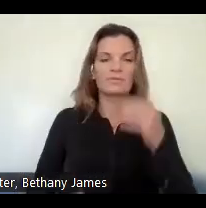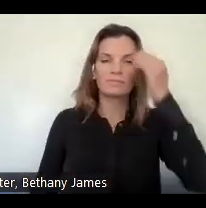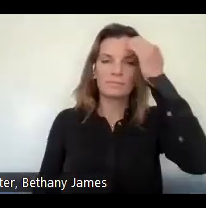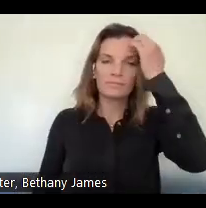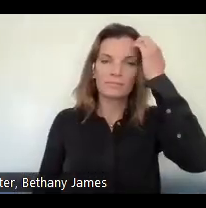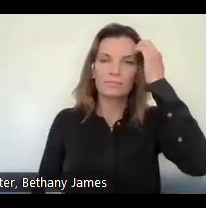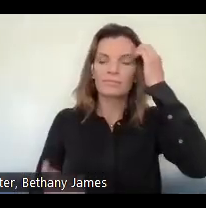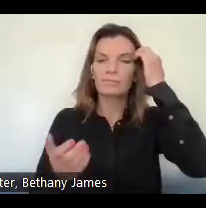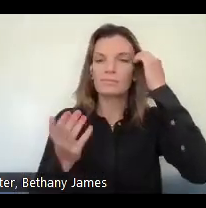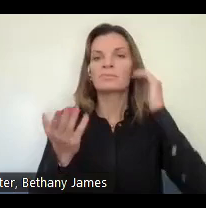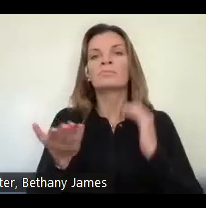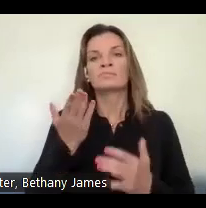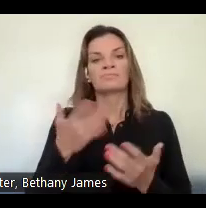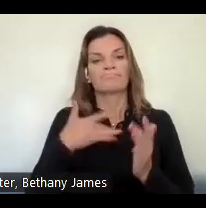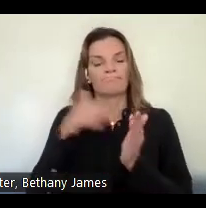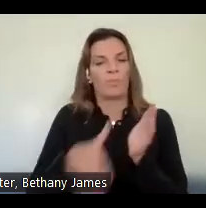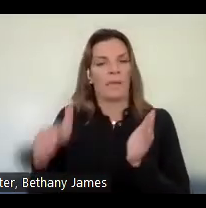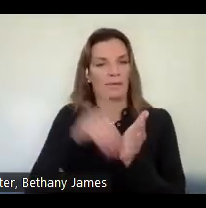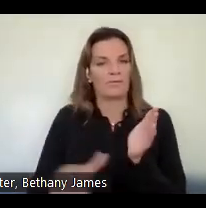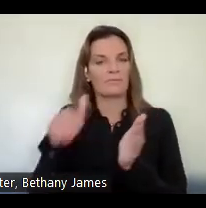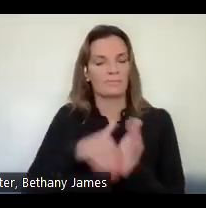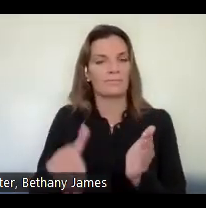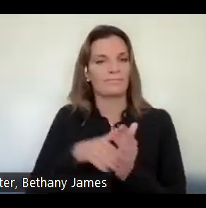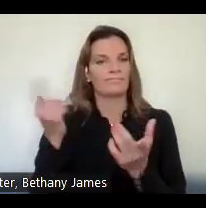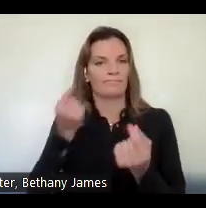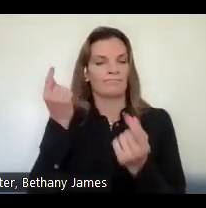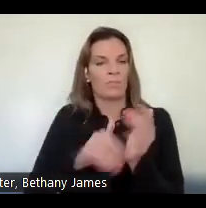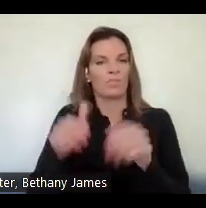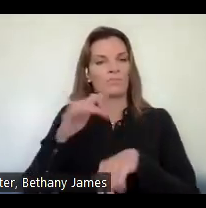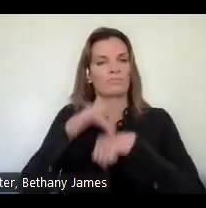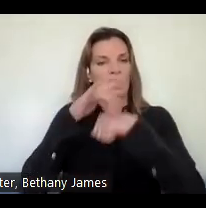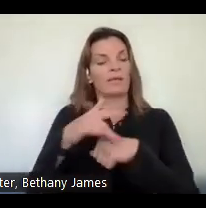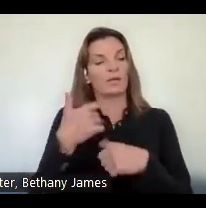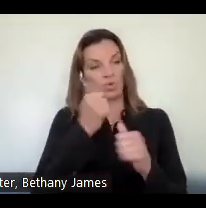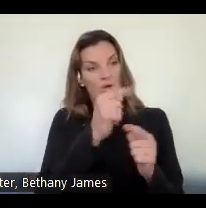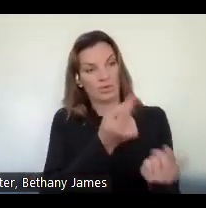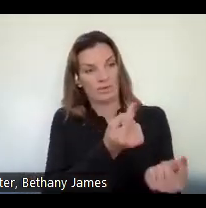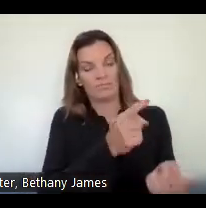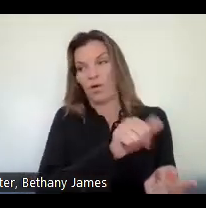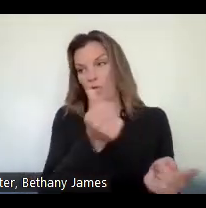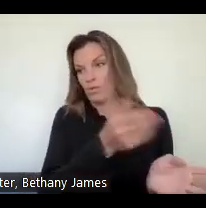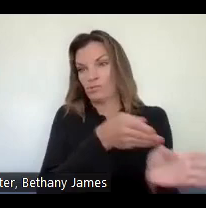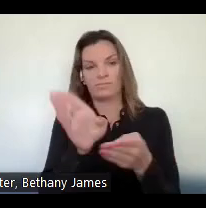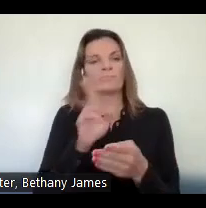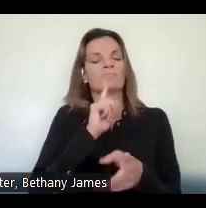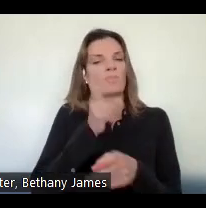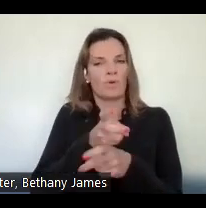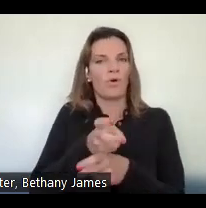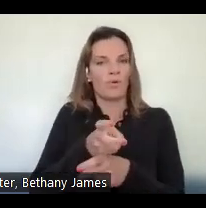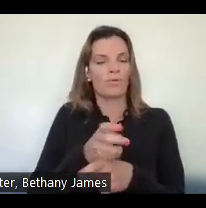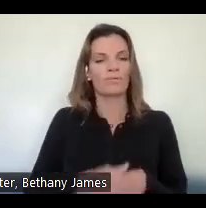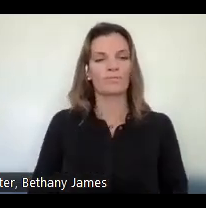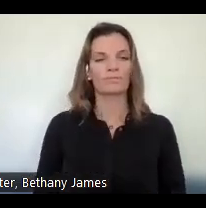have repetitive behaviors, and it's often hard to transition them from that behavior into doing something